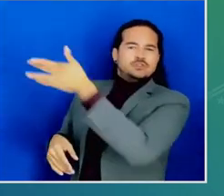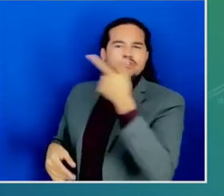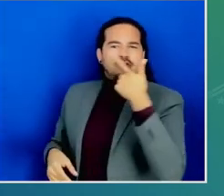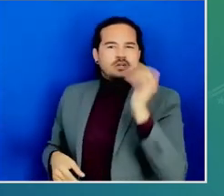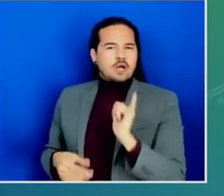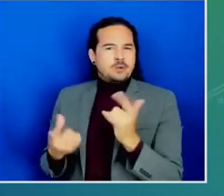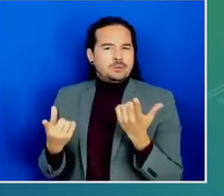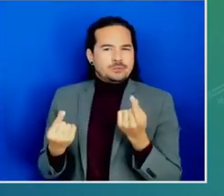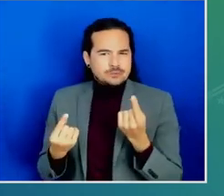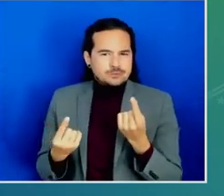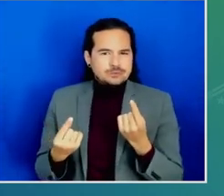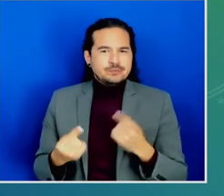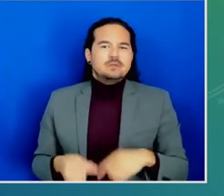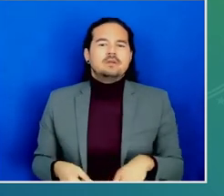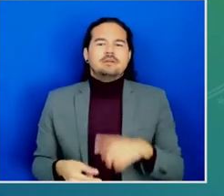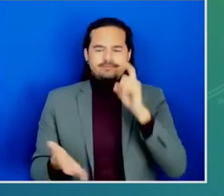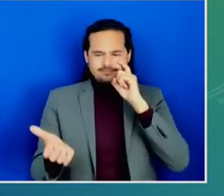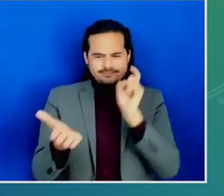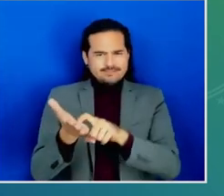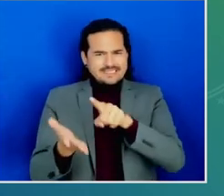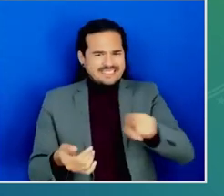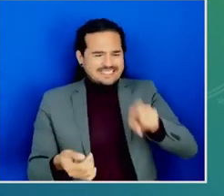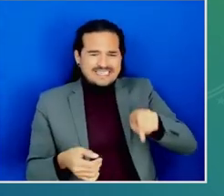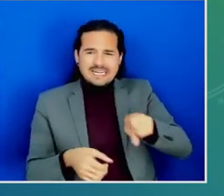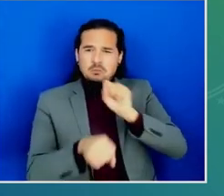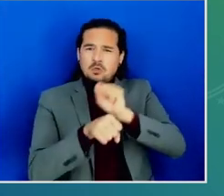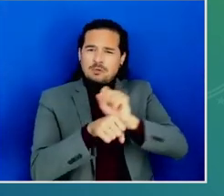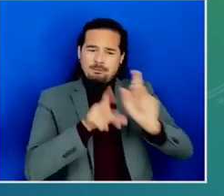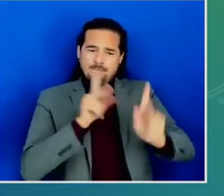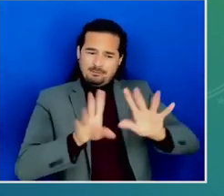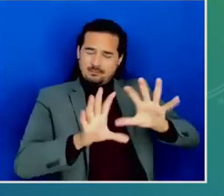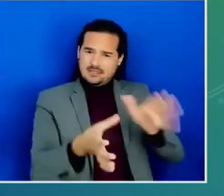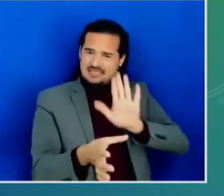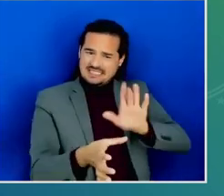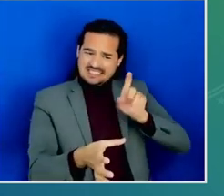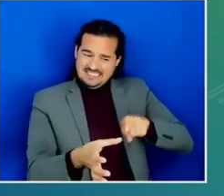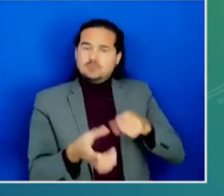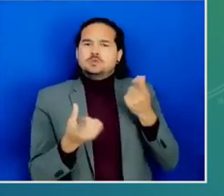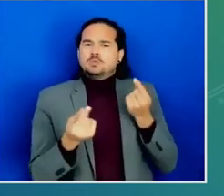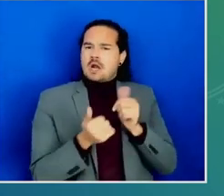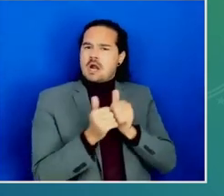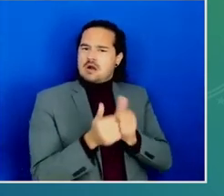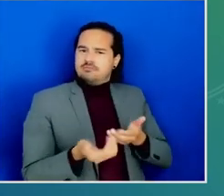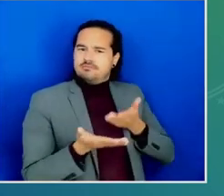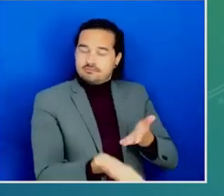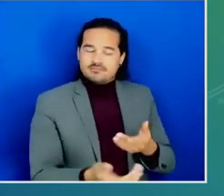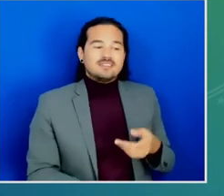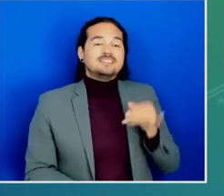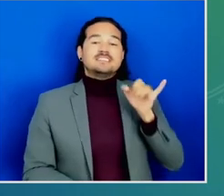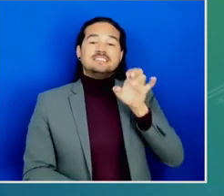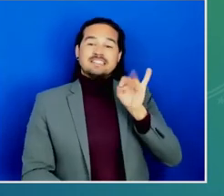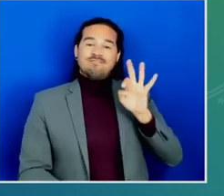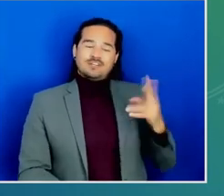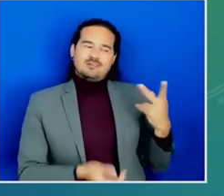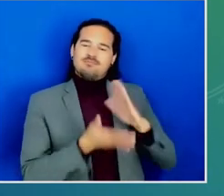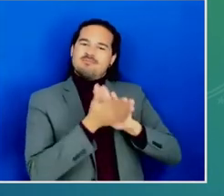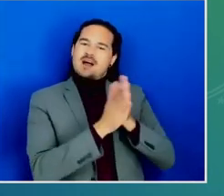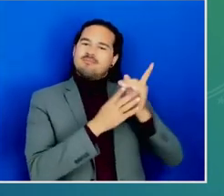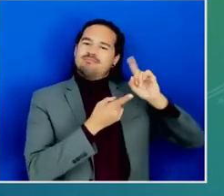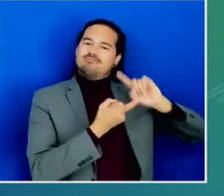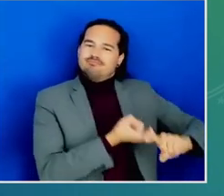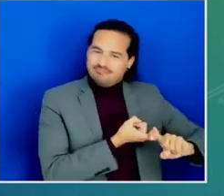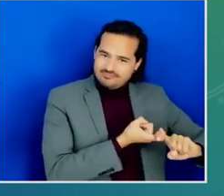on the needs and aspirations of working people. We become friends over time. Together, throughout her career, she's worked